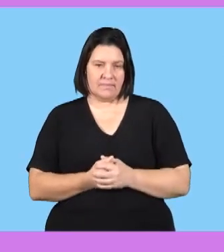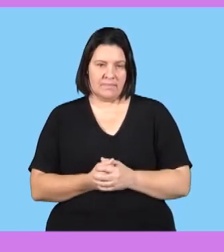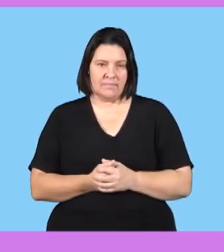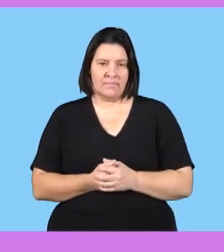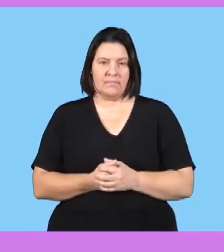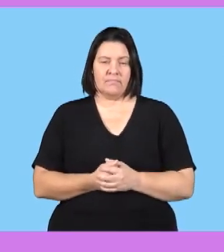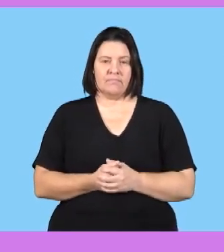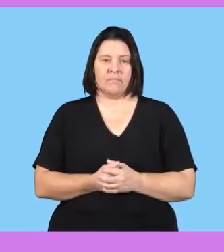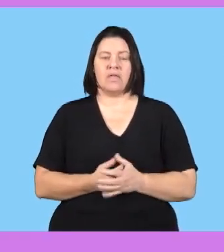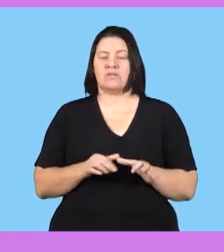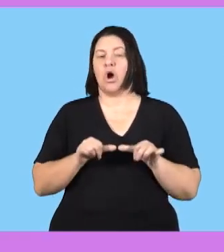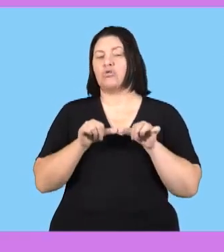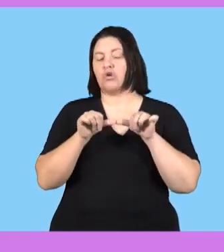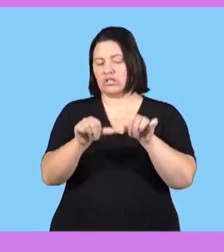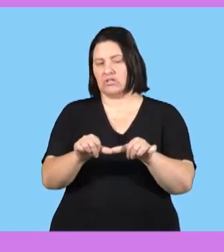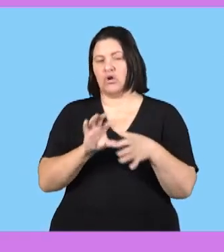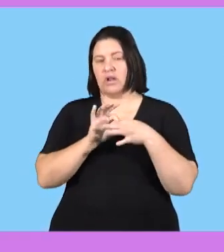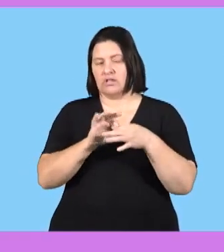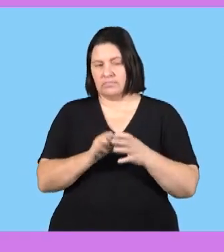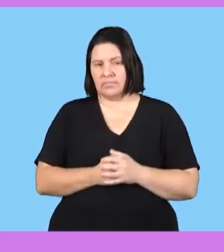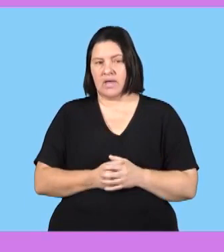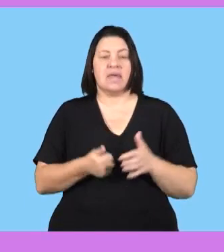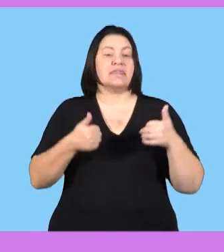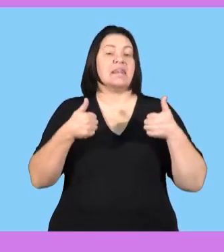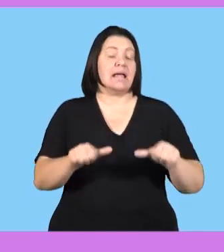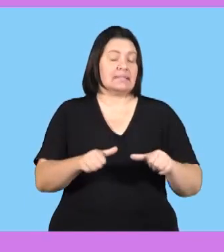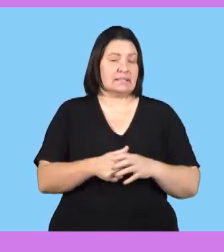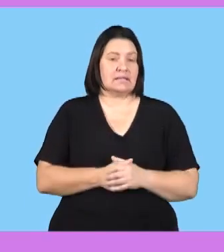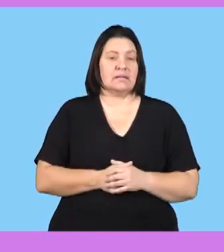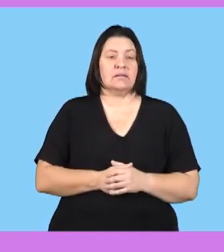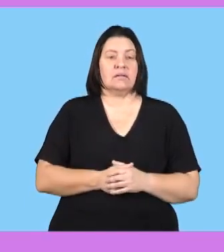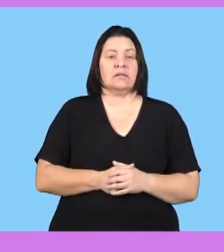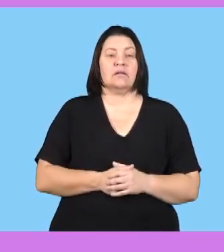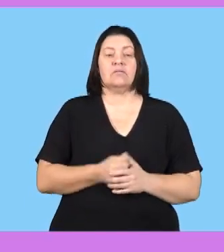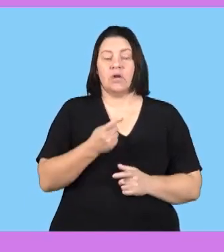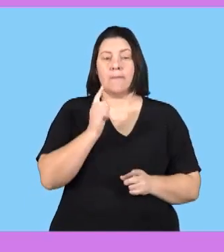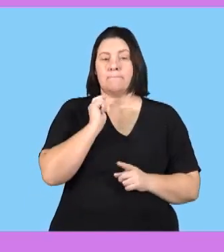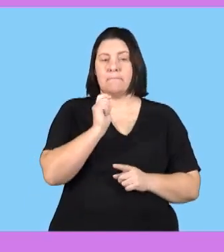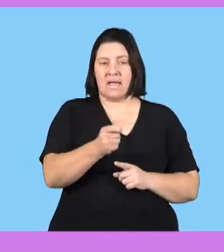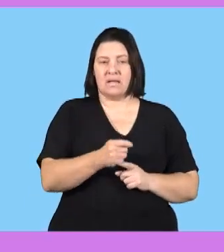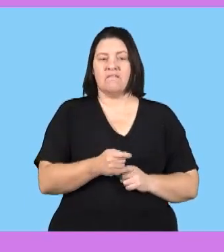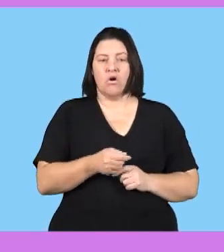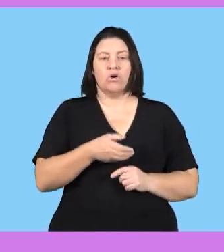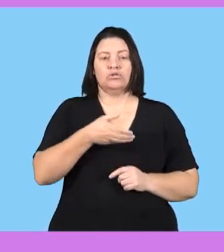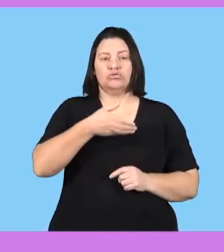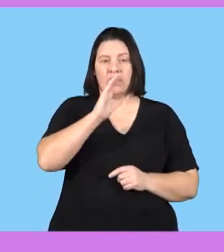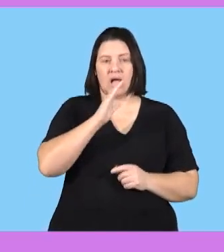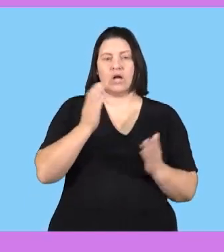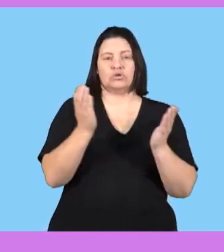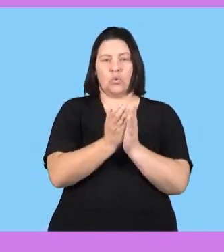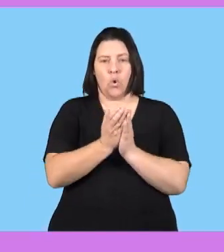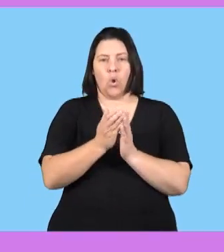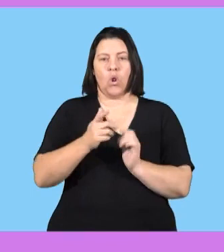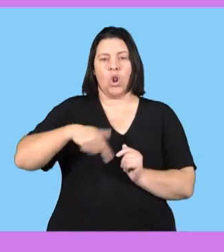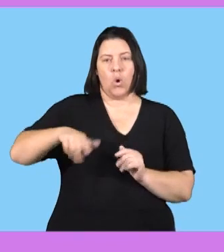other. And that was the constant relationship. The next question, the amount to be paid for drinks at a local